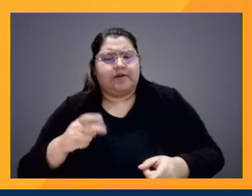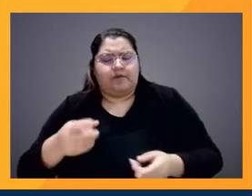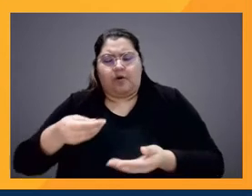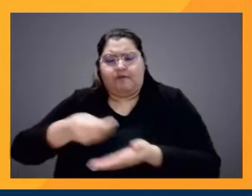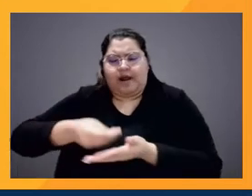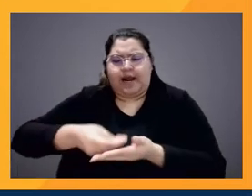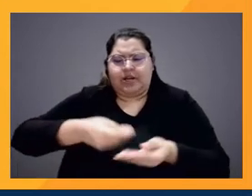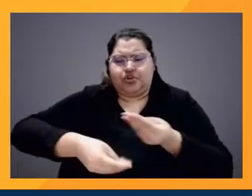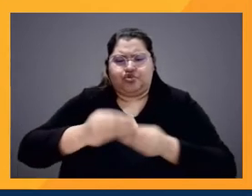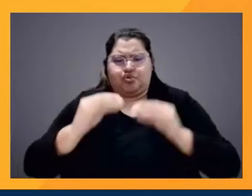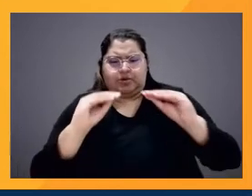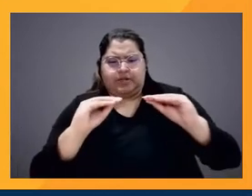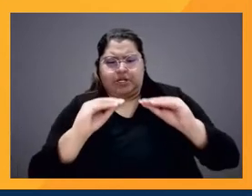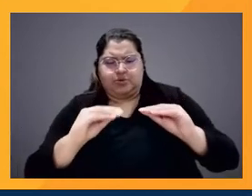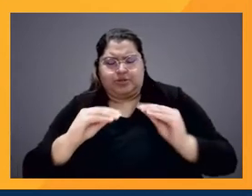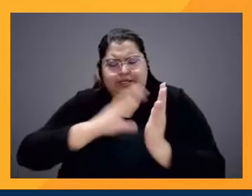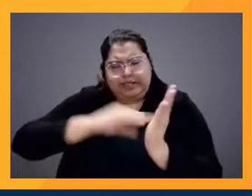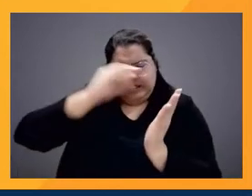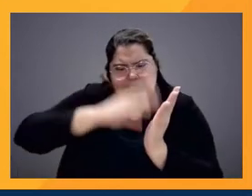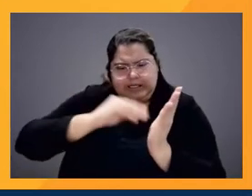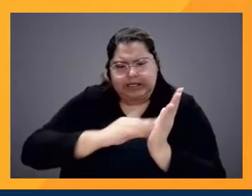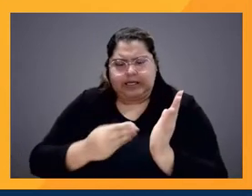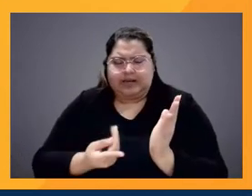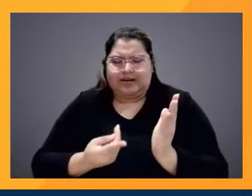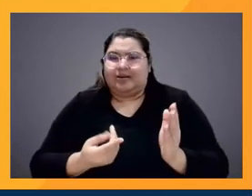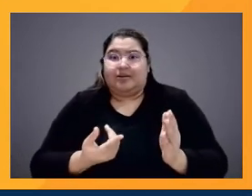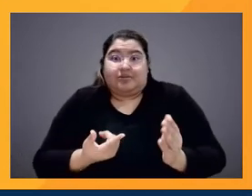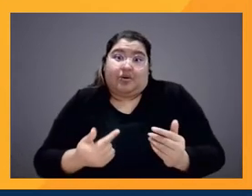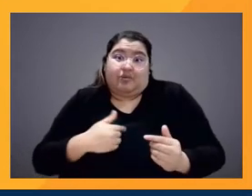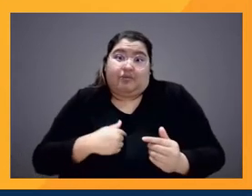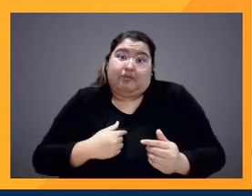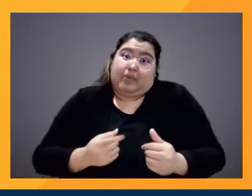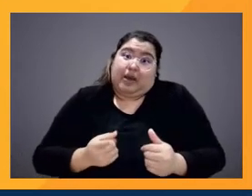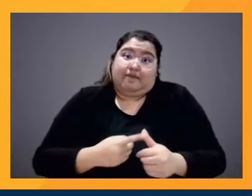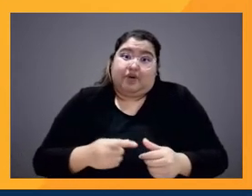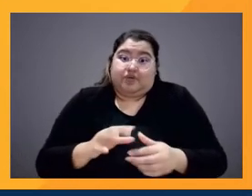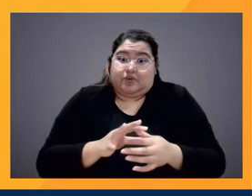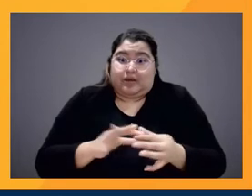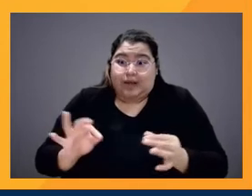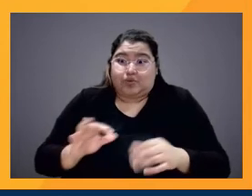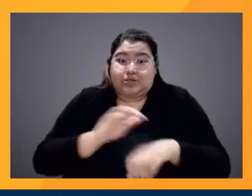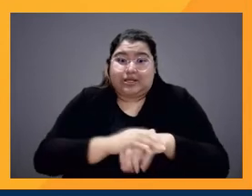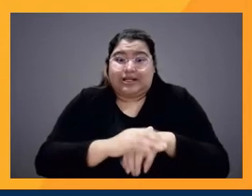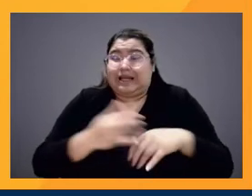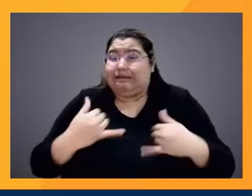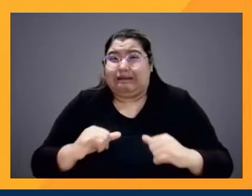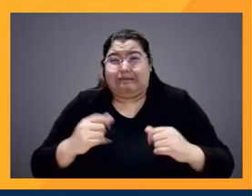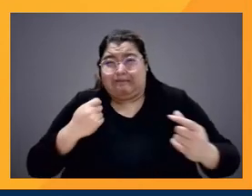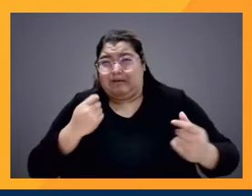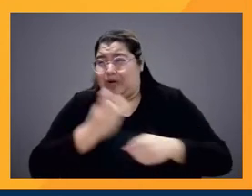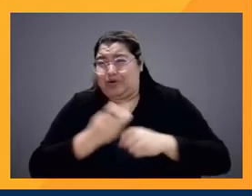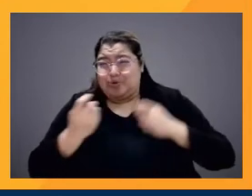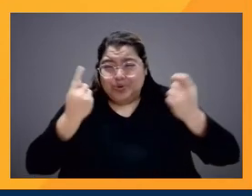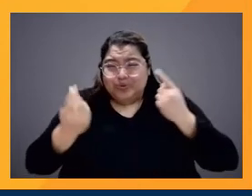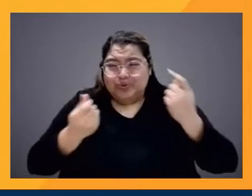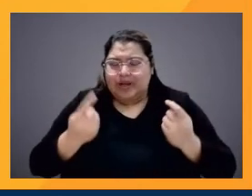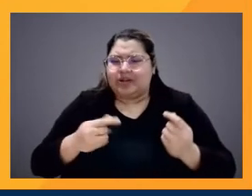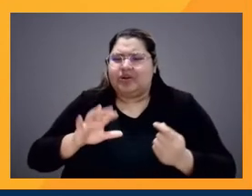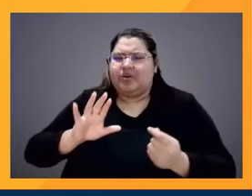communities best. We recently launched an Airbnb entrepreneurship